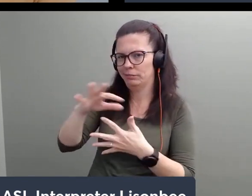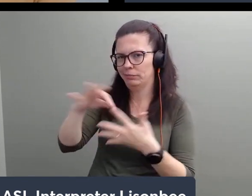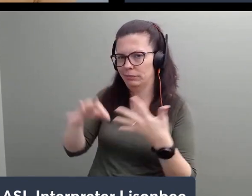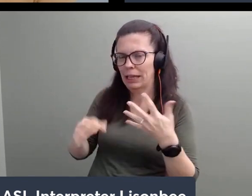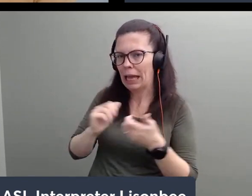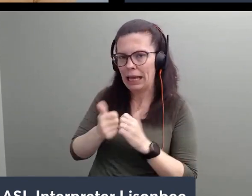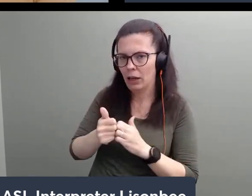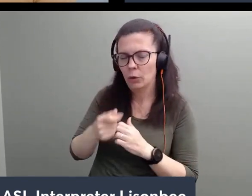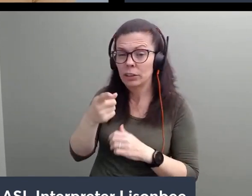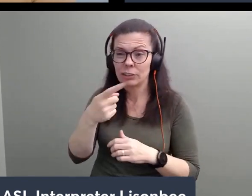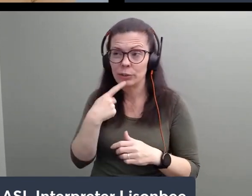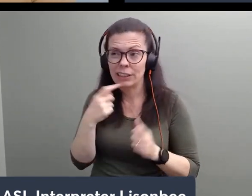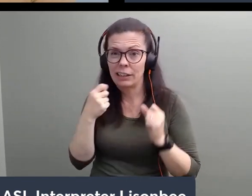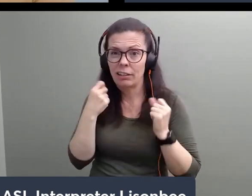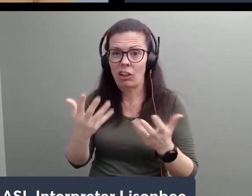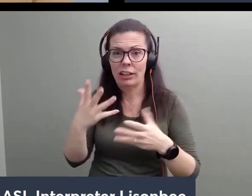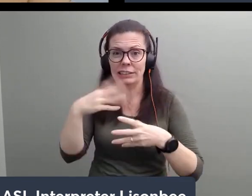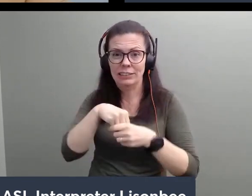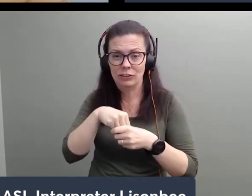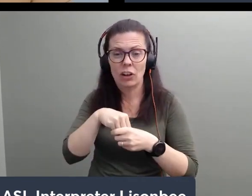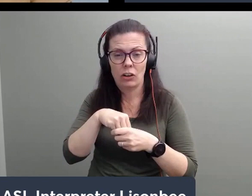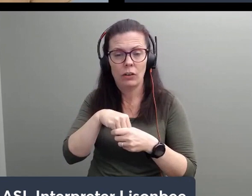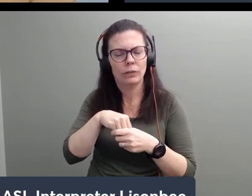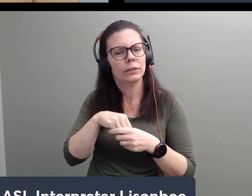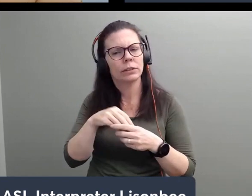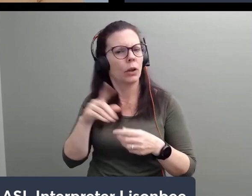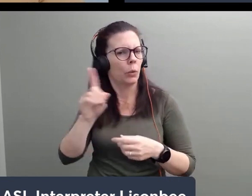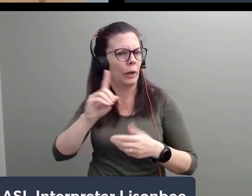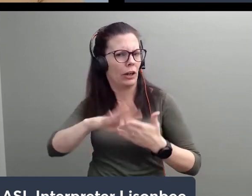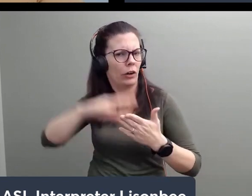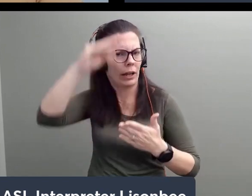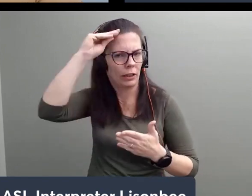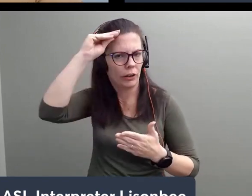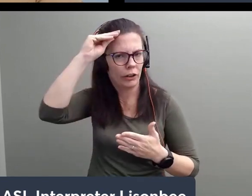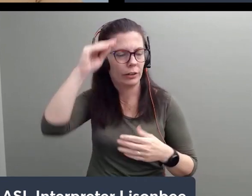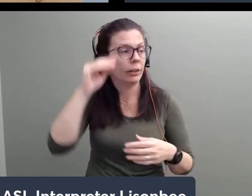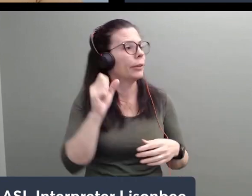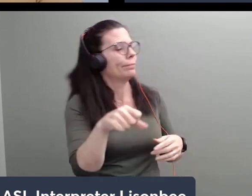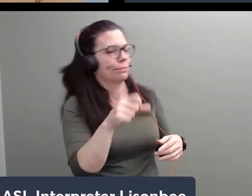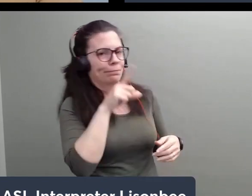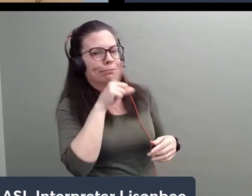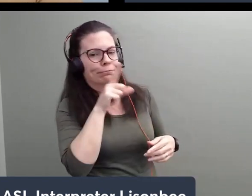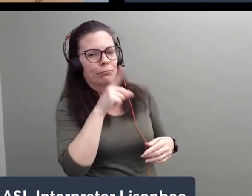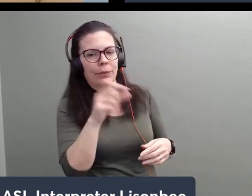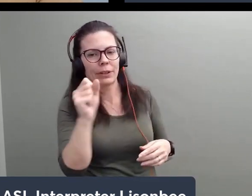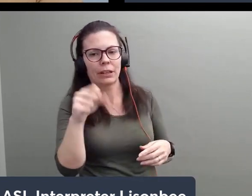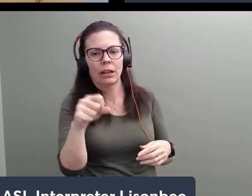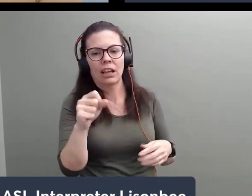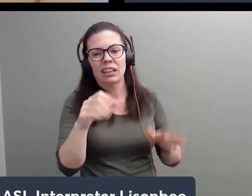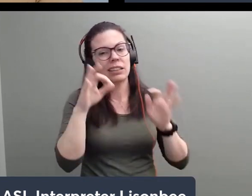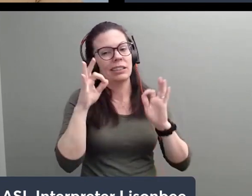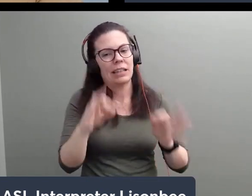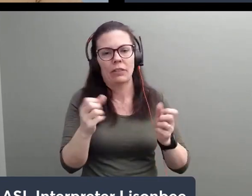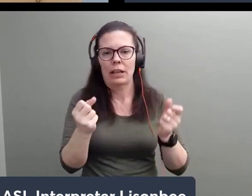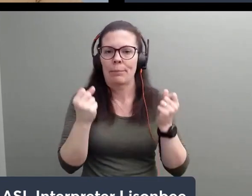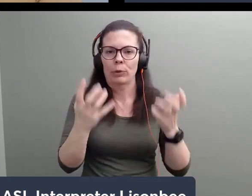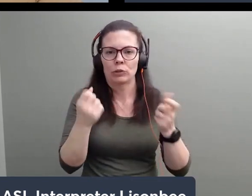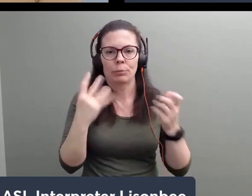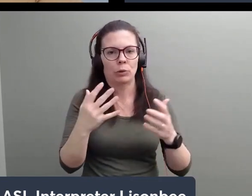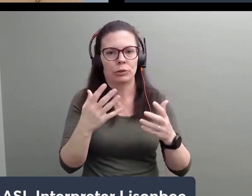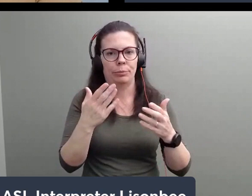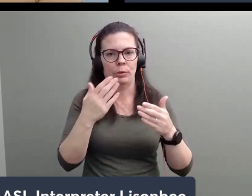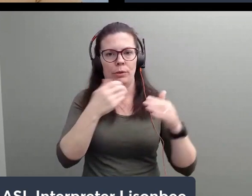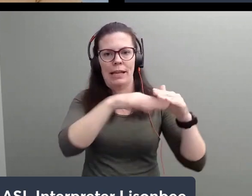Because like you said, there's a lot to it. Where can I go to learn that? Sure. So definitely there are multiple entry points.